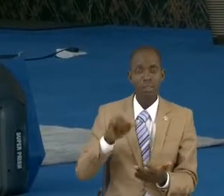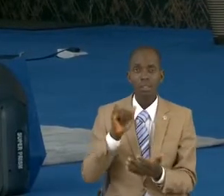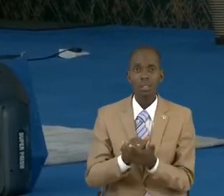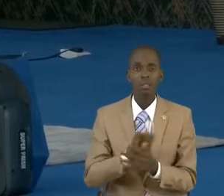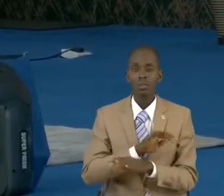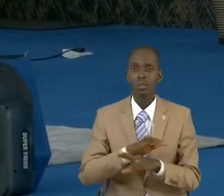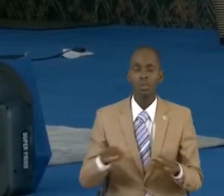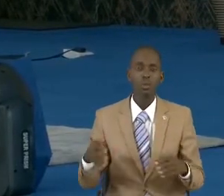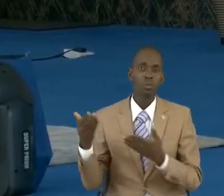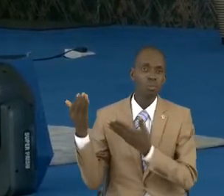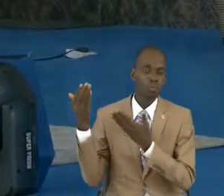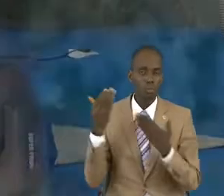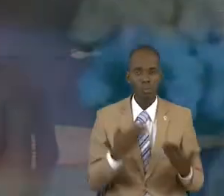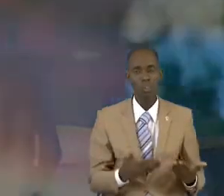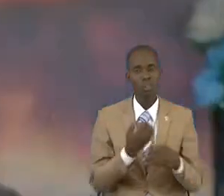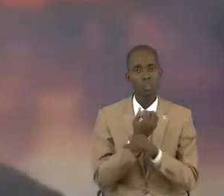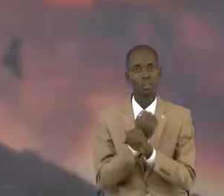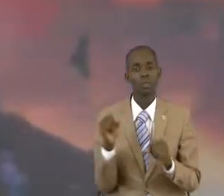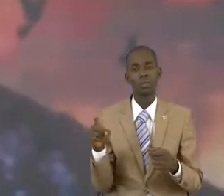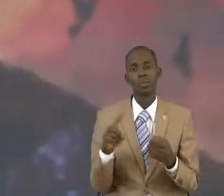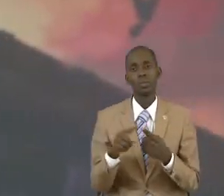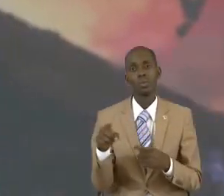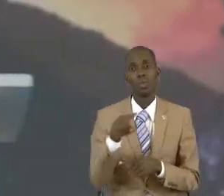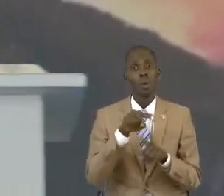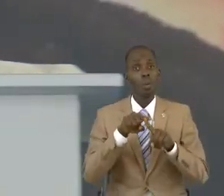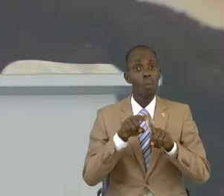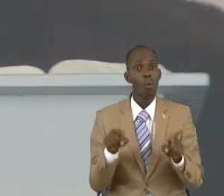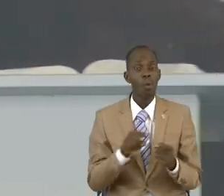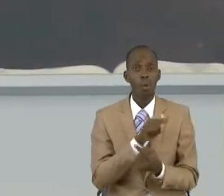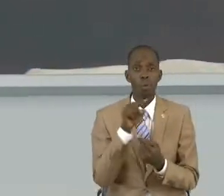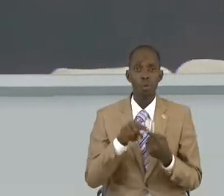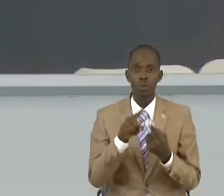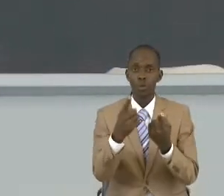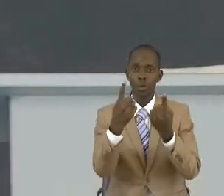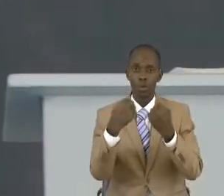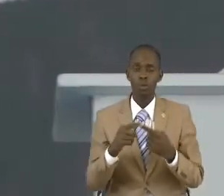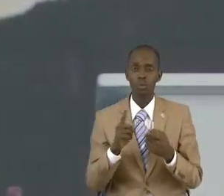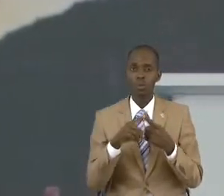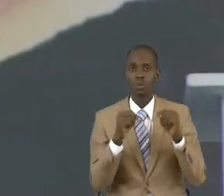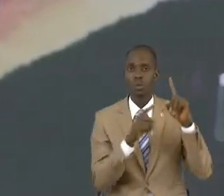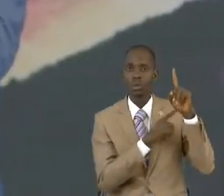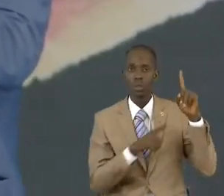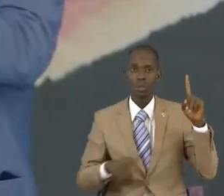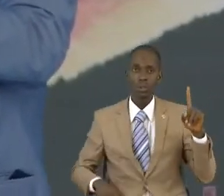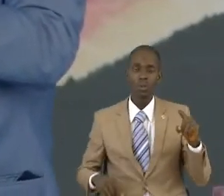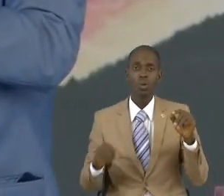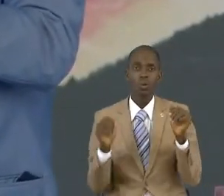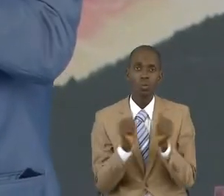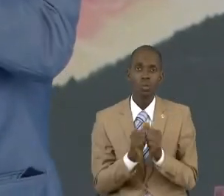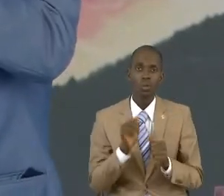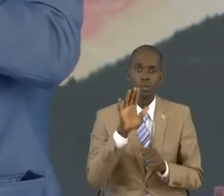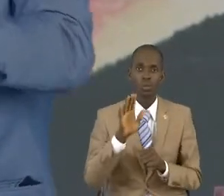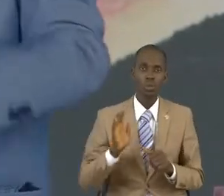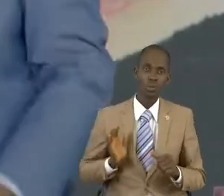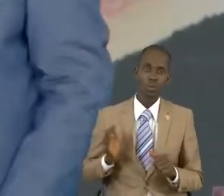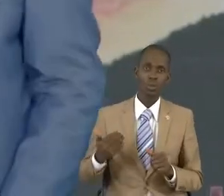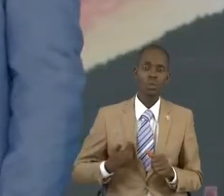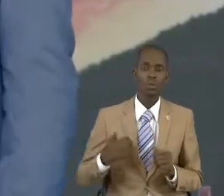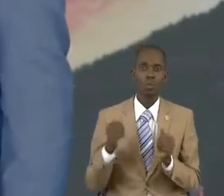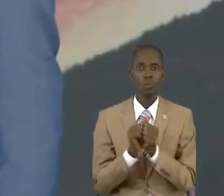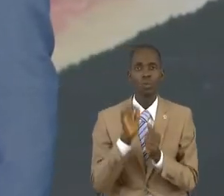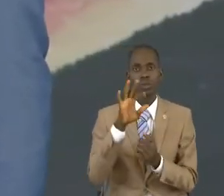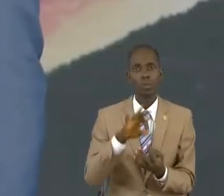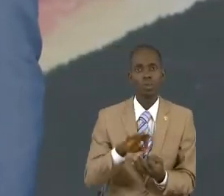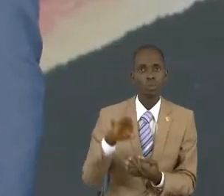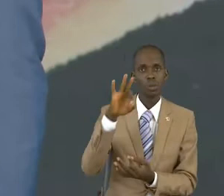But when you come to the Lord with your soul, with your spirit, with